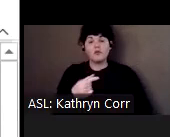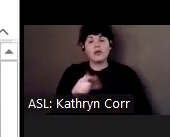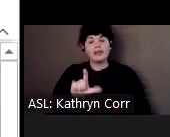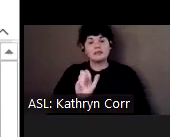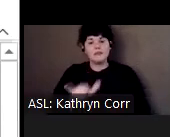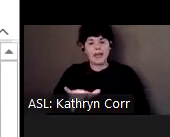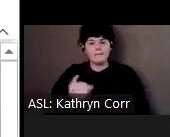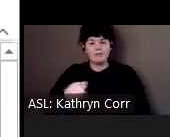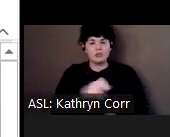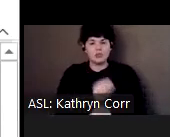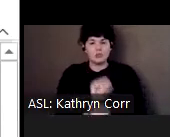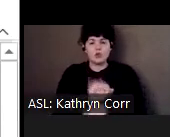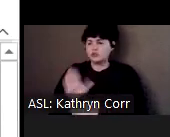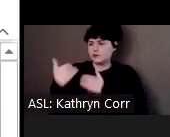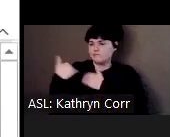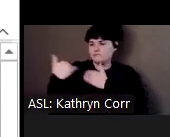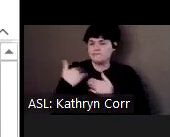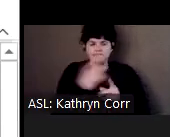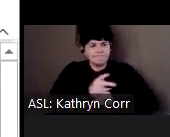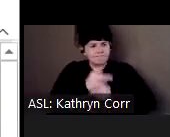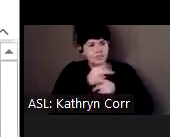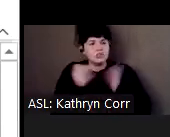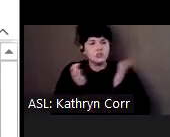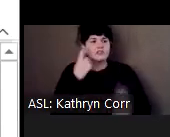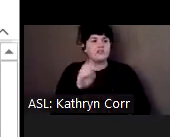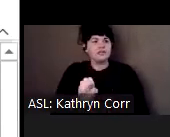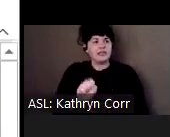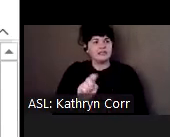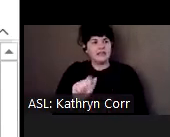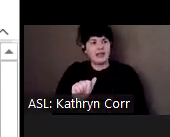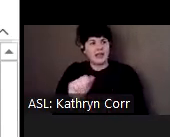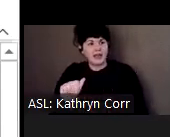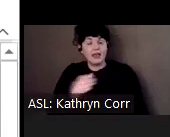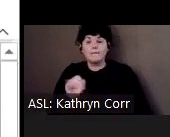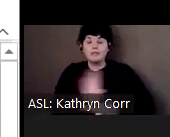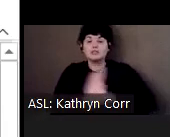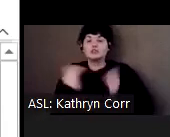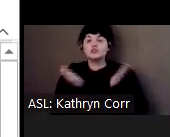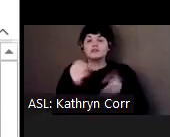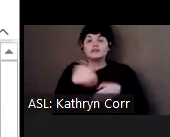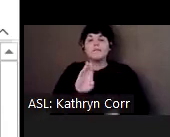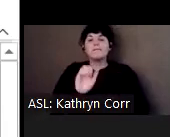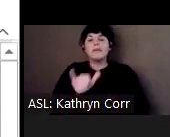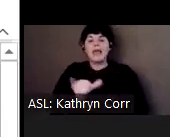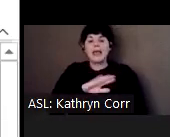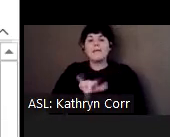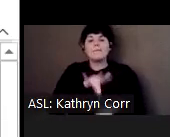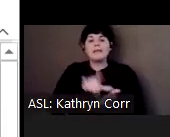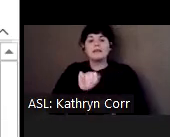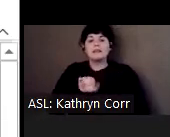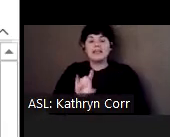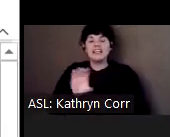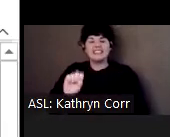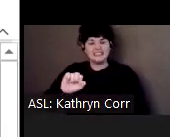overseeing the provision of services for ESTAA and business services in Bay, Midland, and Saginaw counties. She